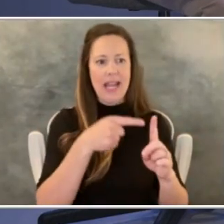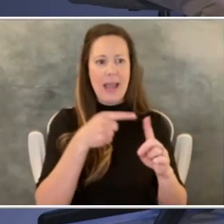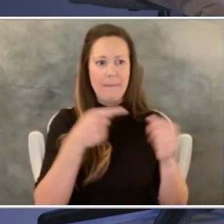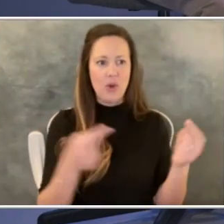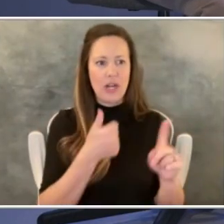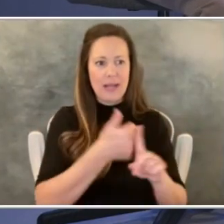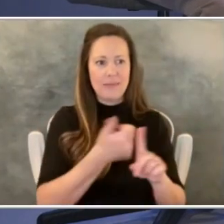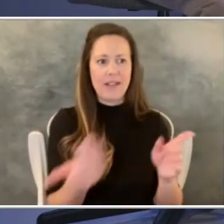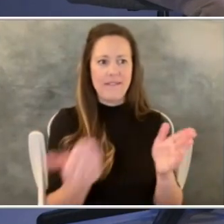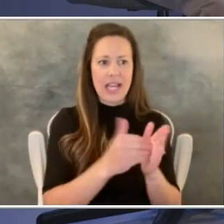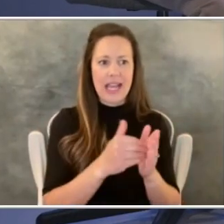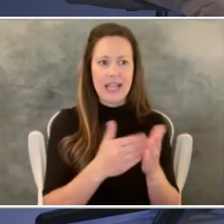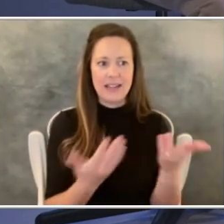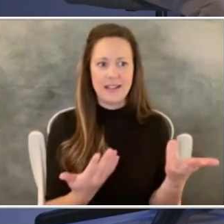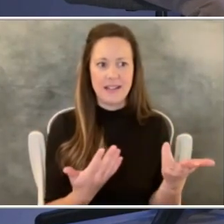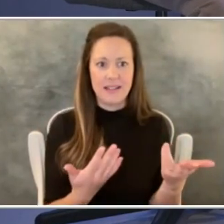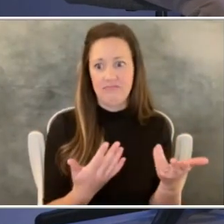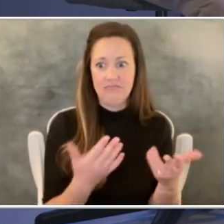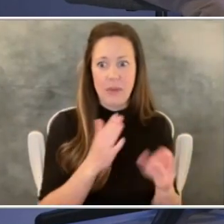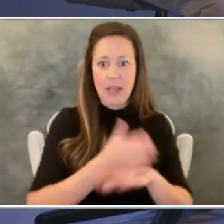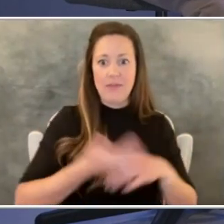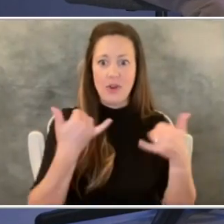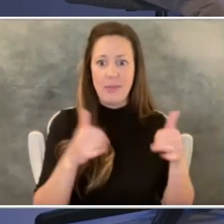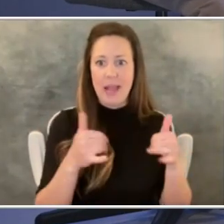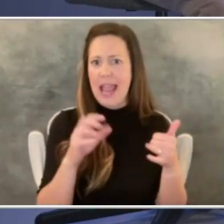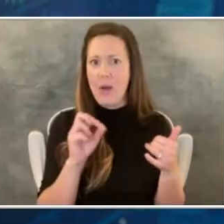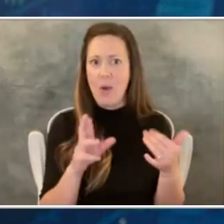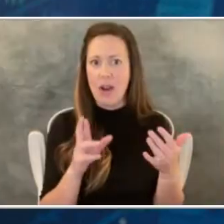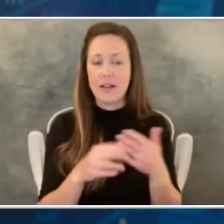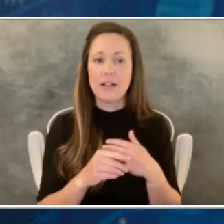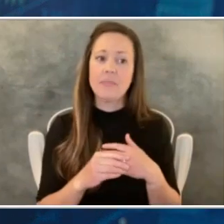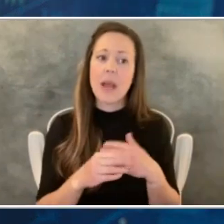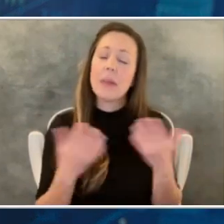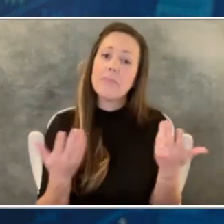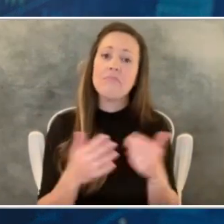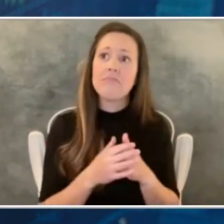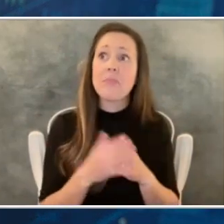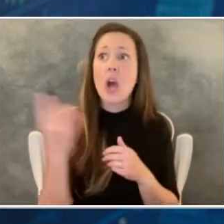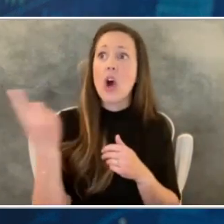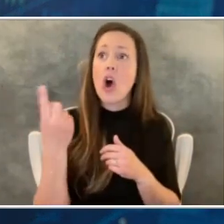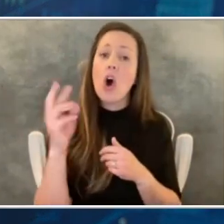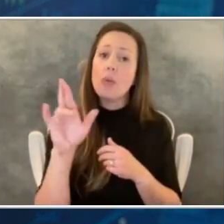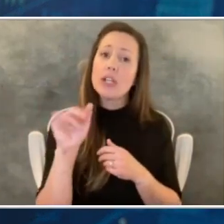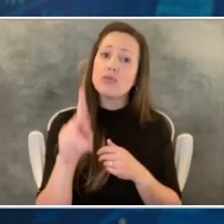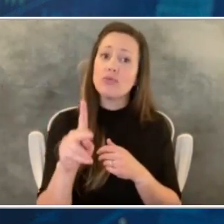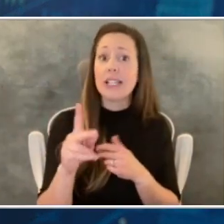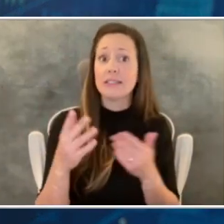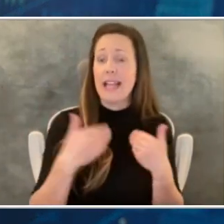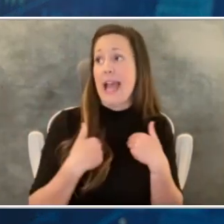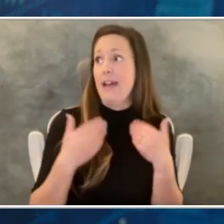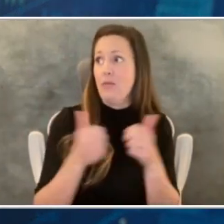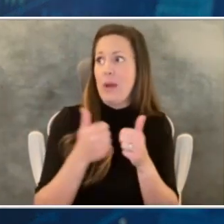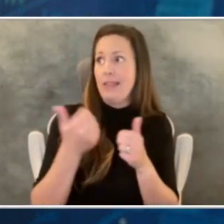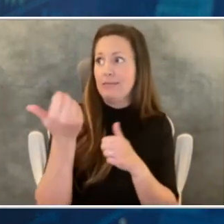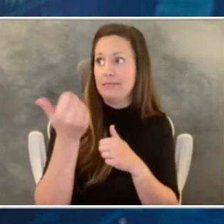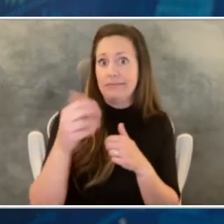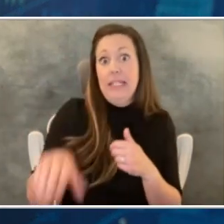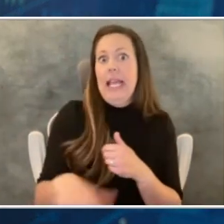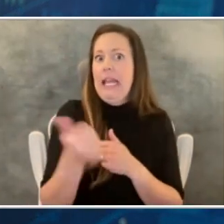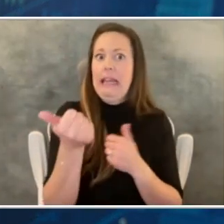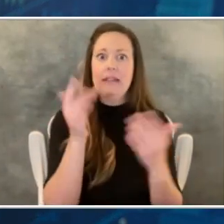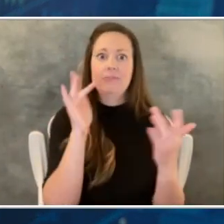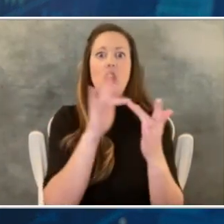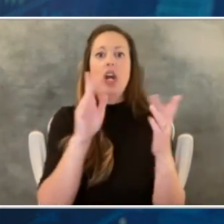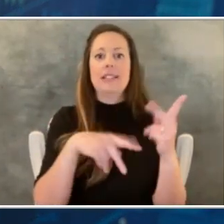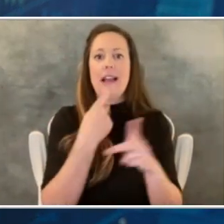back to playing? Yeah, I mean, that risk is never zero, but risk of injury is never zero playing football or any other collision or contact sport. We're